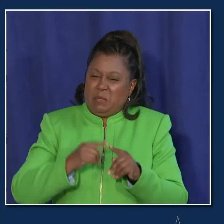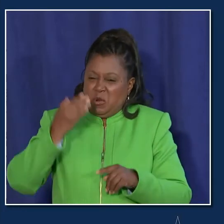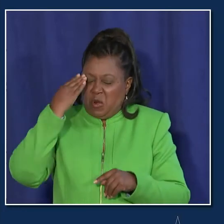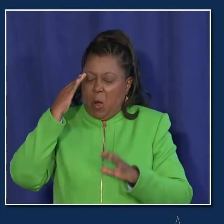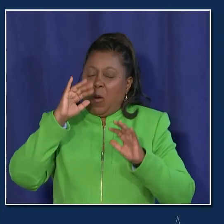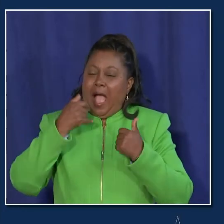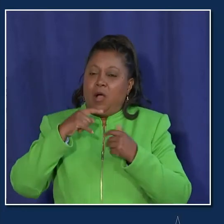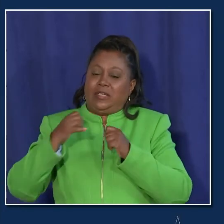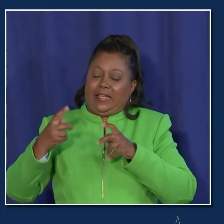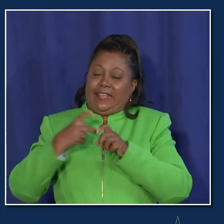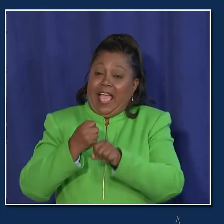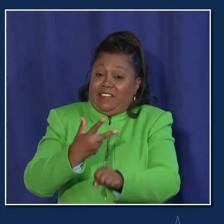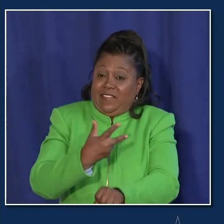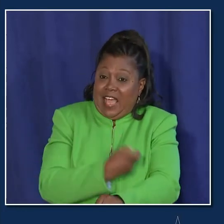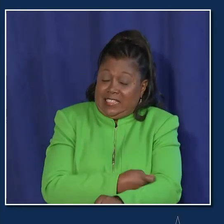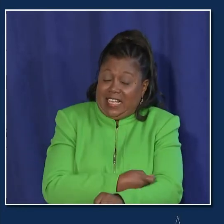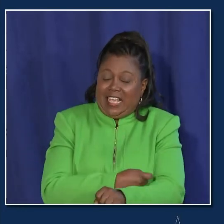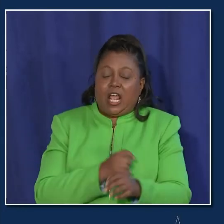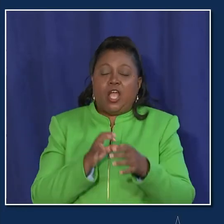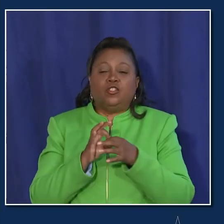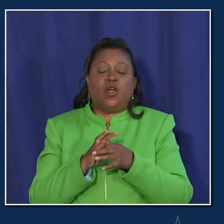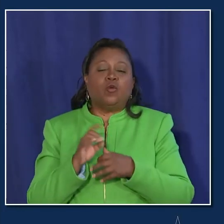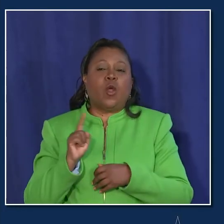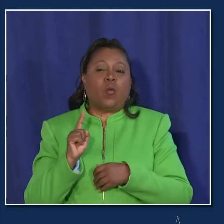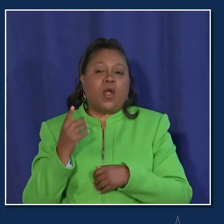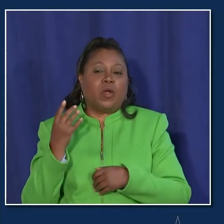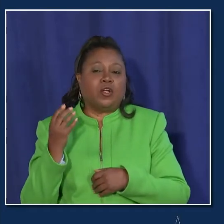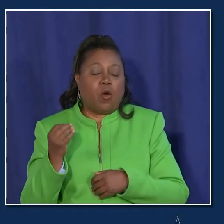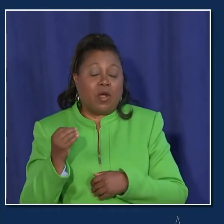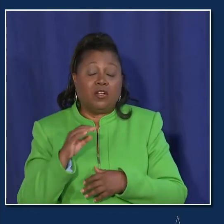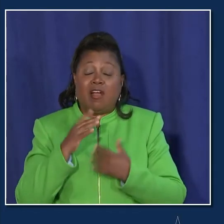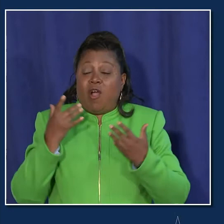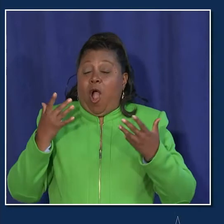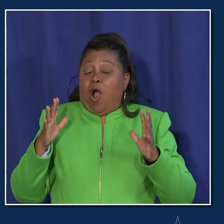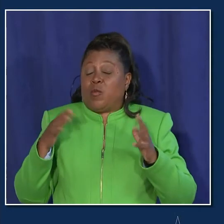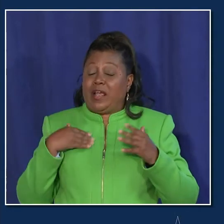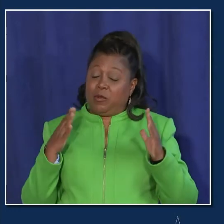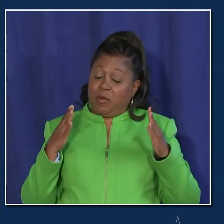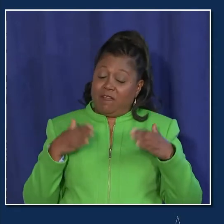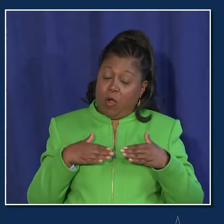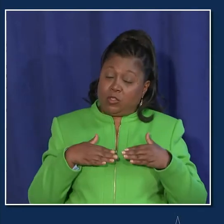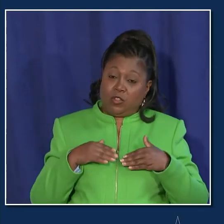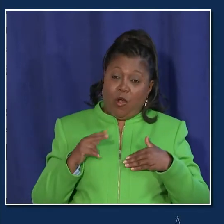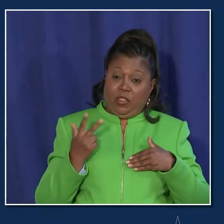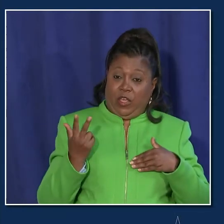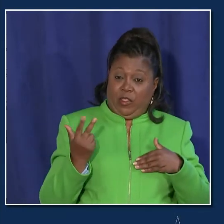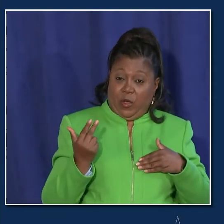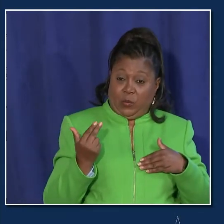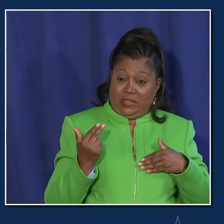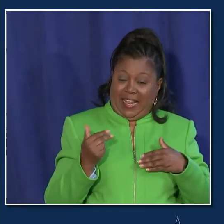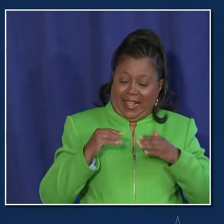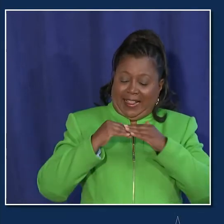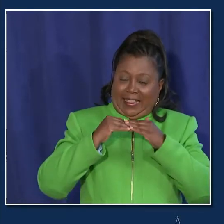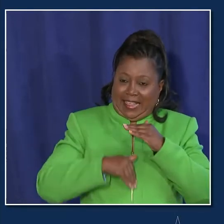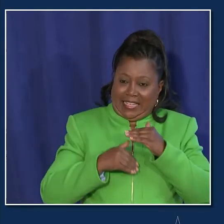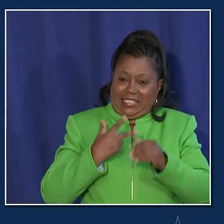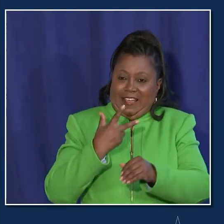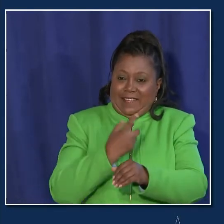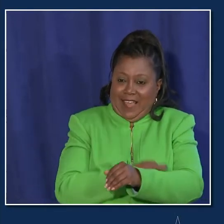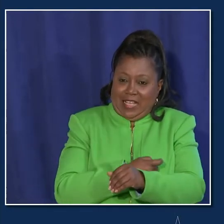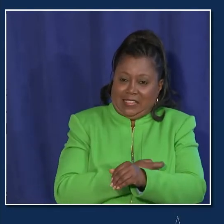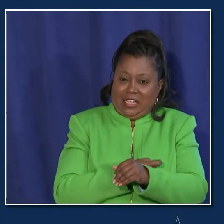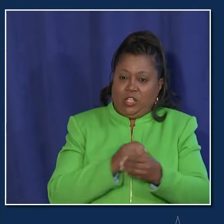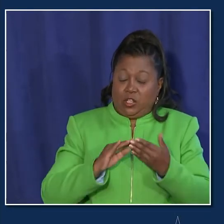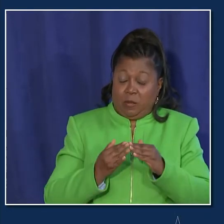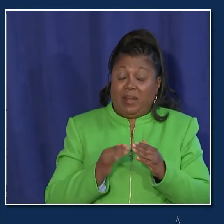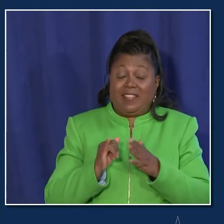how to get vaccine. In terms of where we're going, so already we focused on the 13 least vaccinated